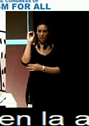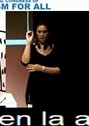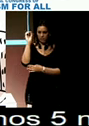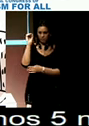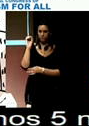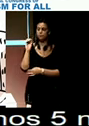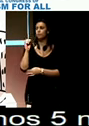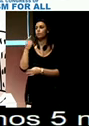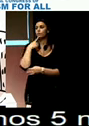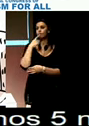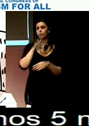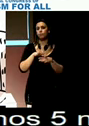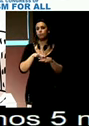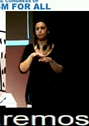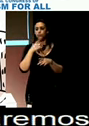signpostings and maps